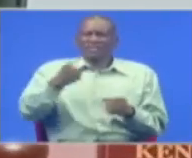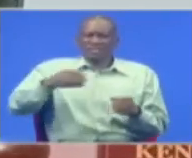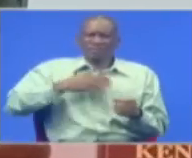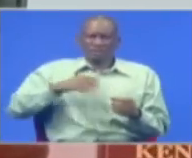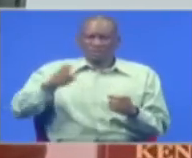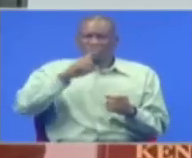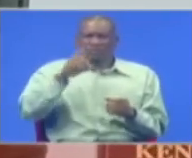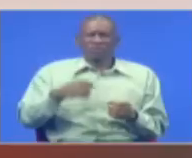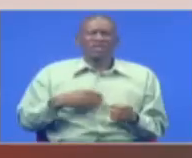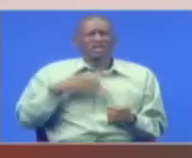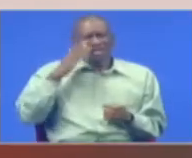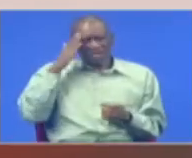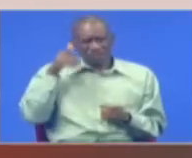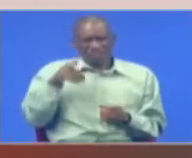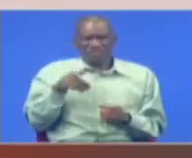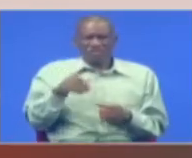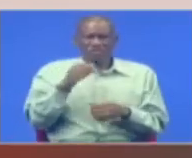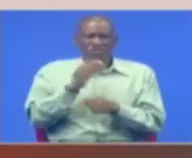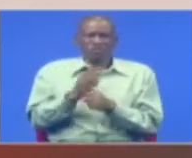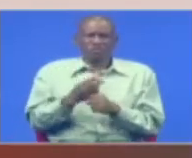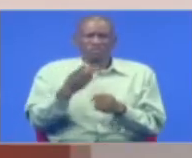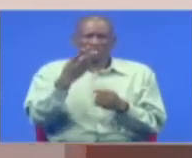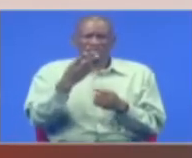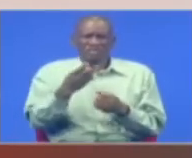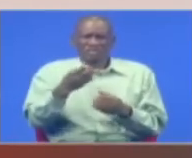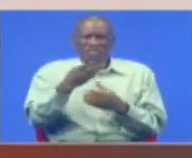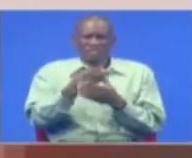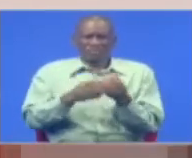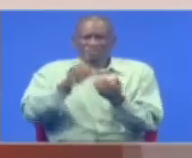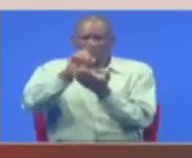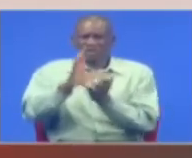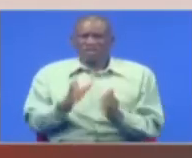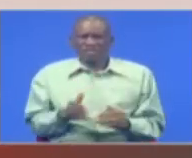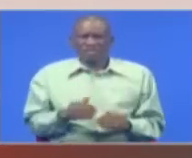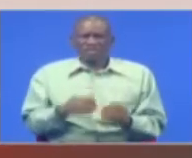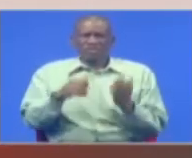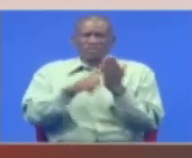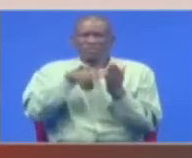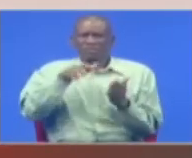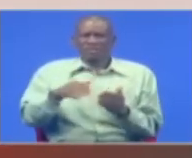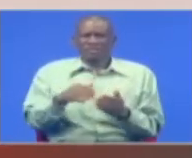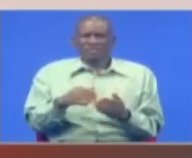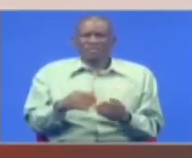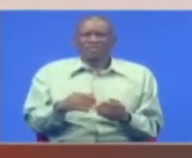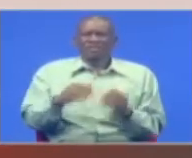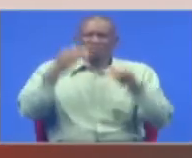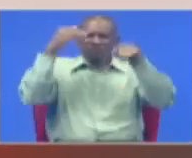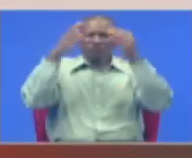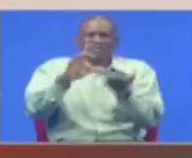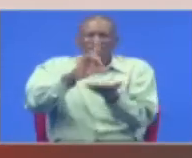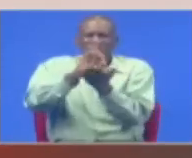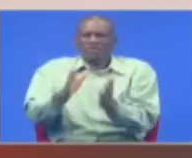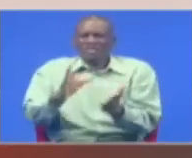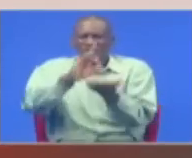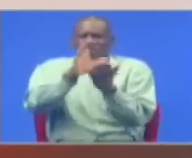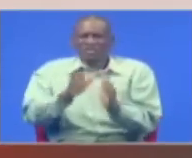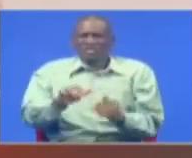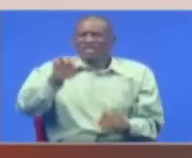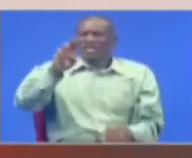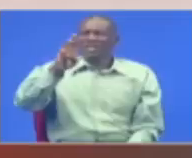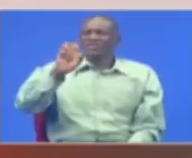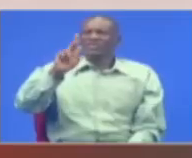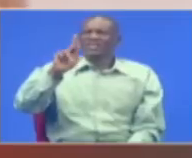that you use double doctor, so you call yourself Professor Dr. Moni Wekesa. Is that more of a